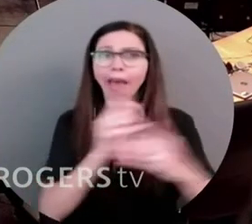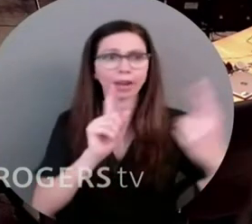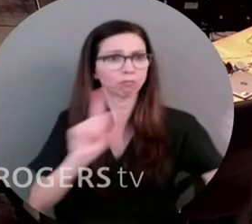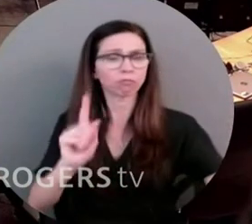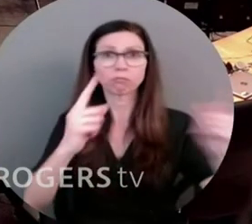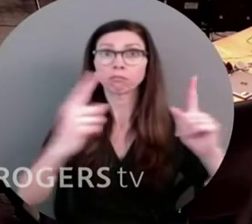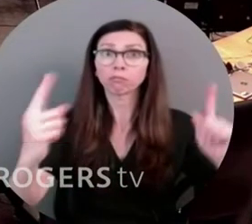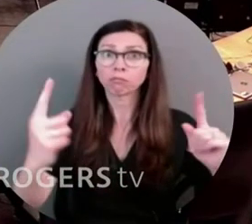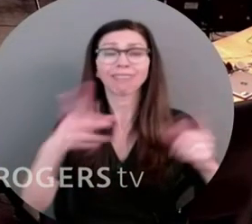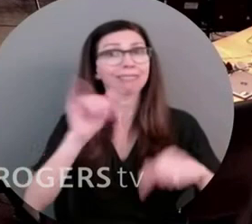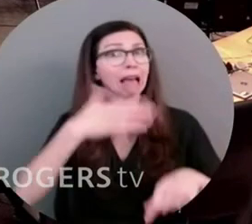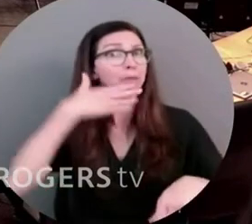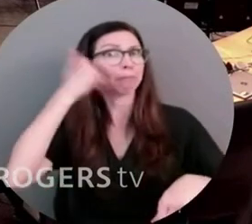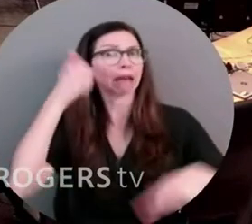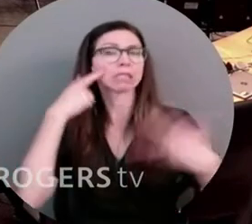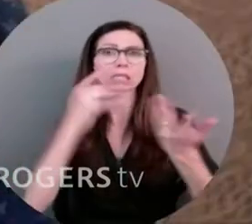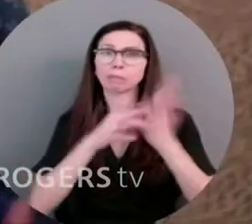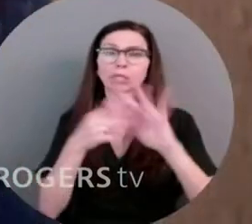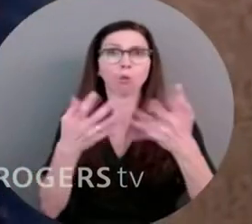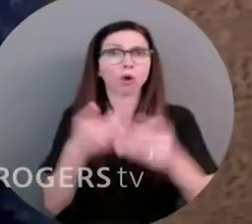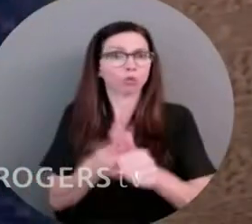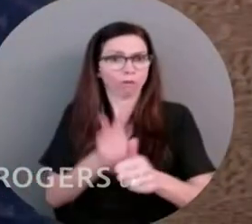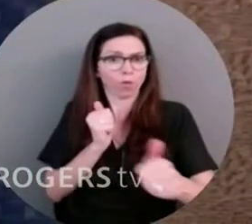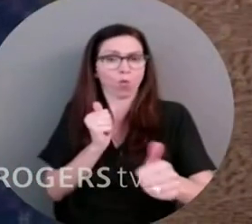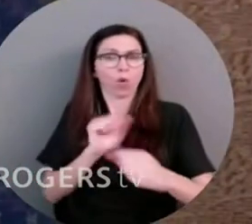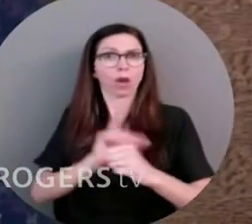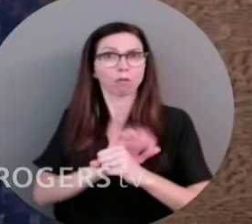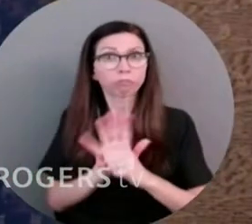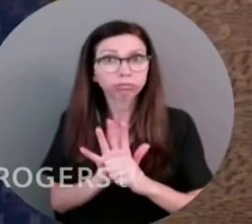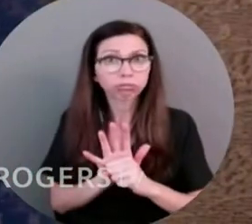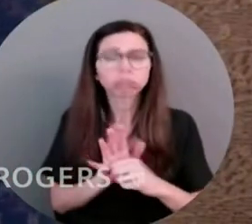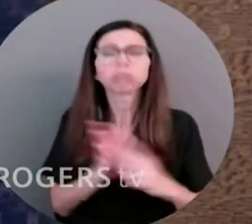best able to prevent infection. Testing,